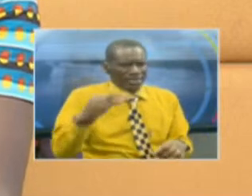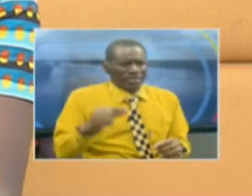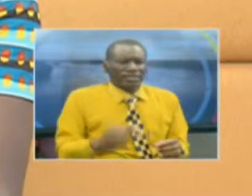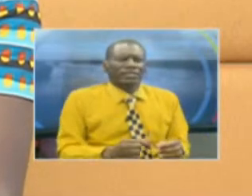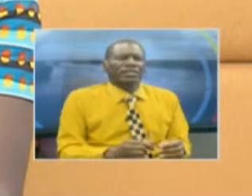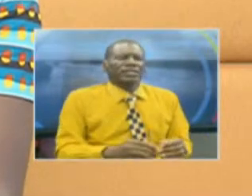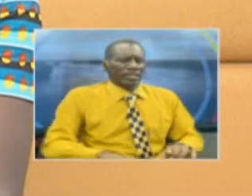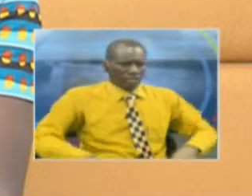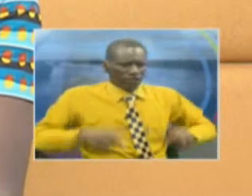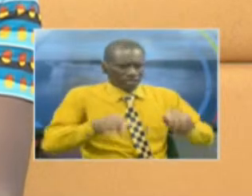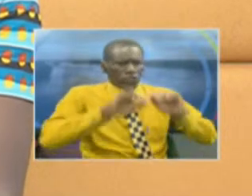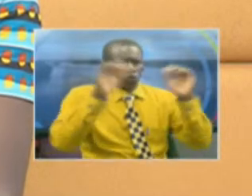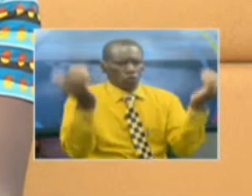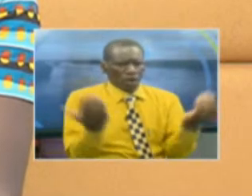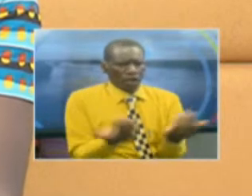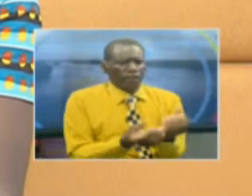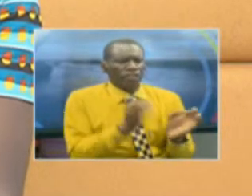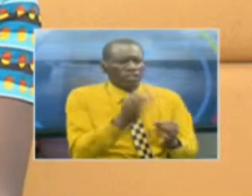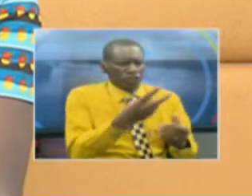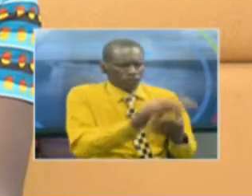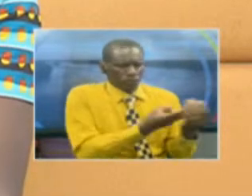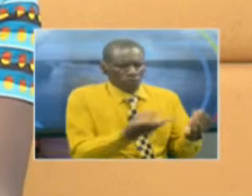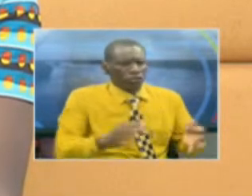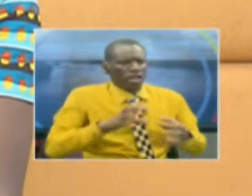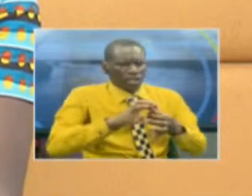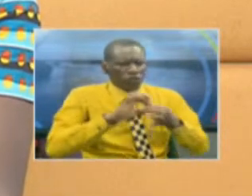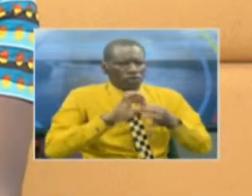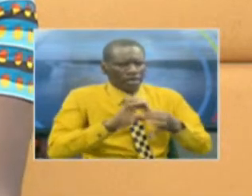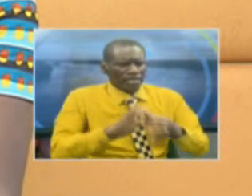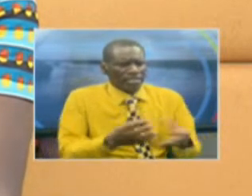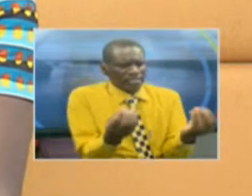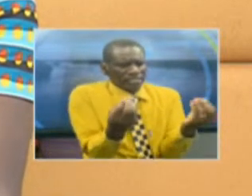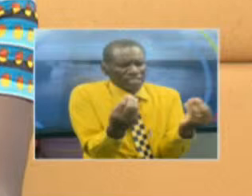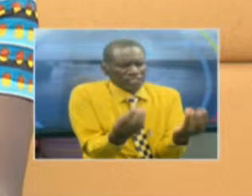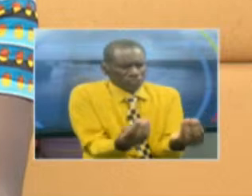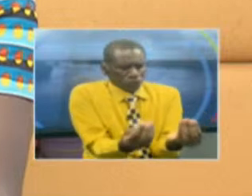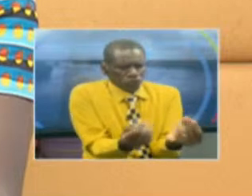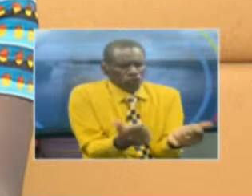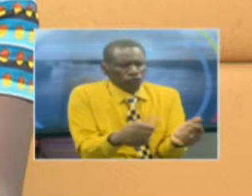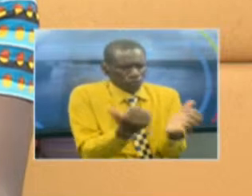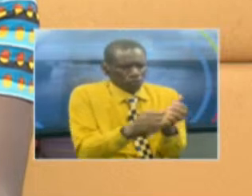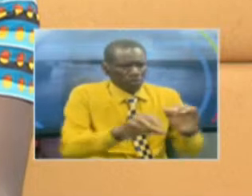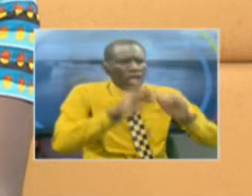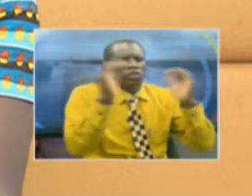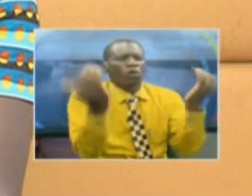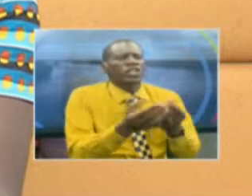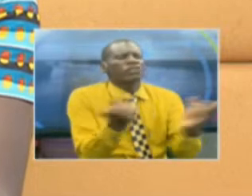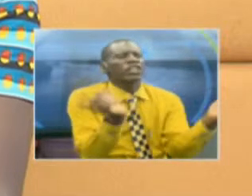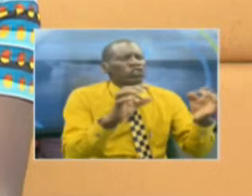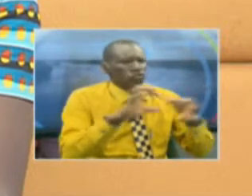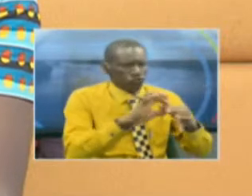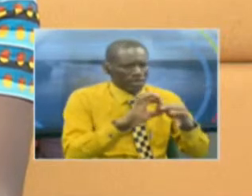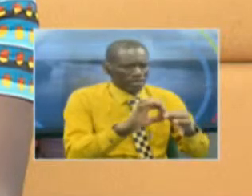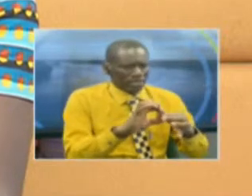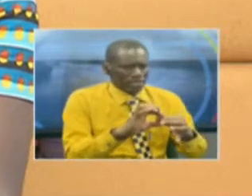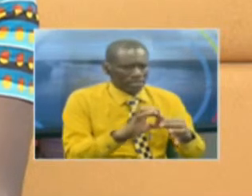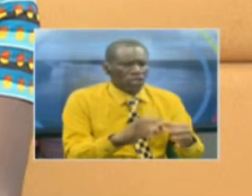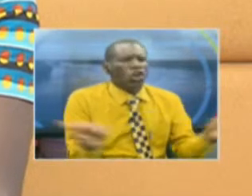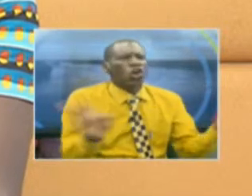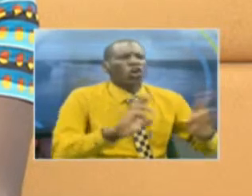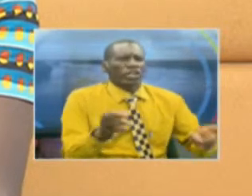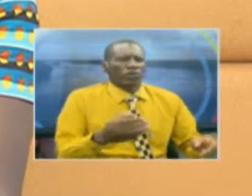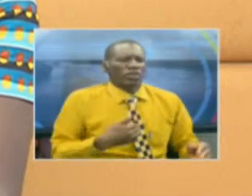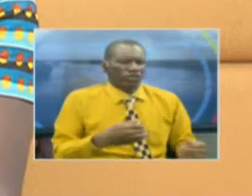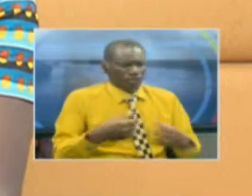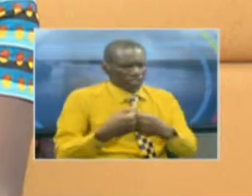world. Because if the two are united, it's easier to deal with the world. If they are not, there's already a